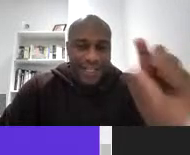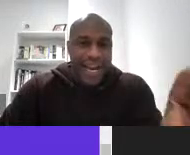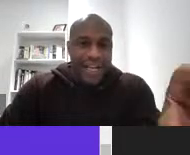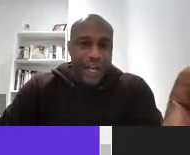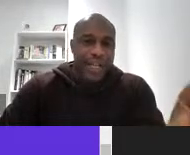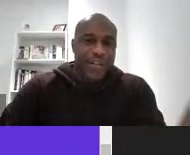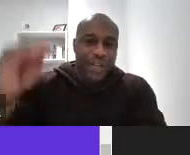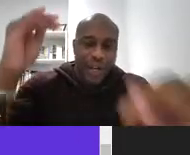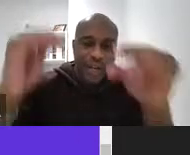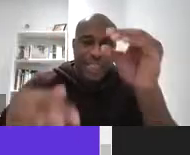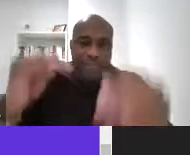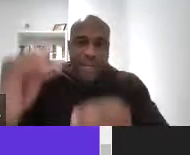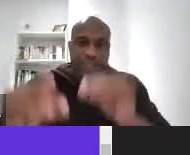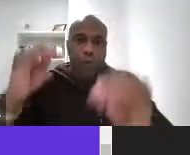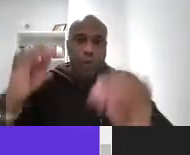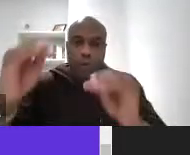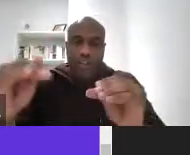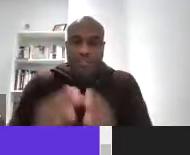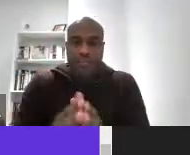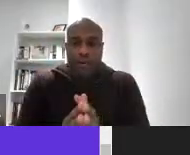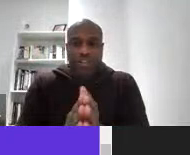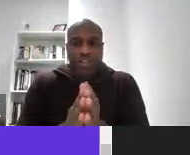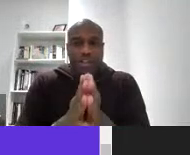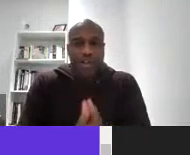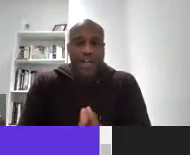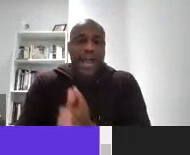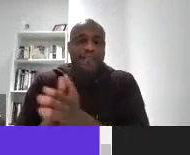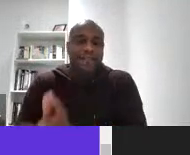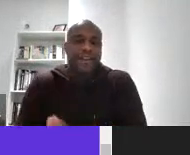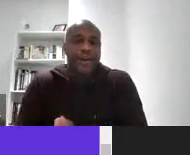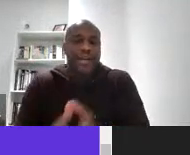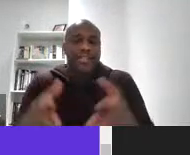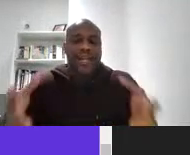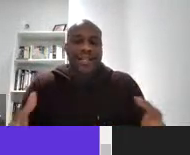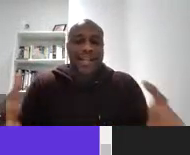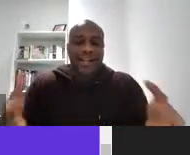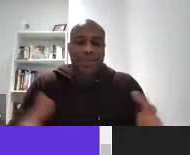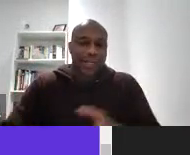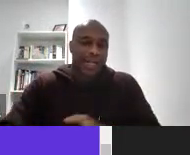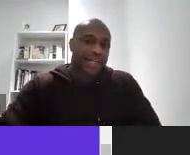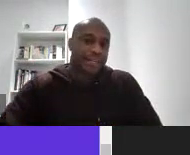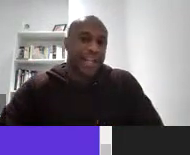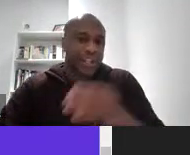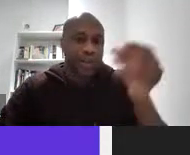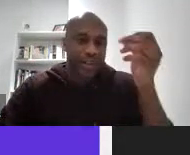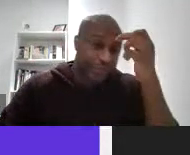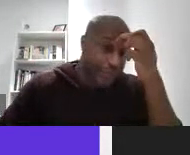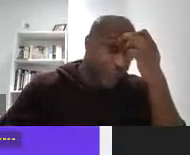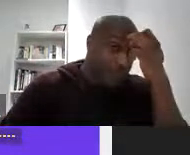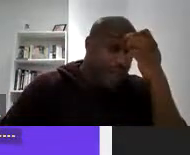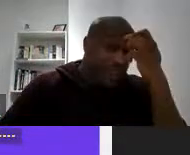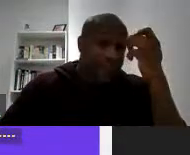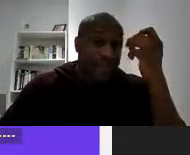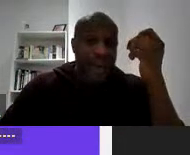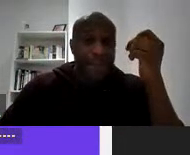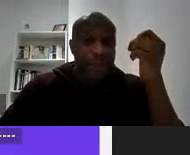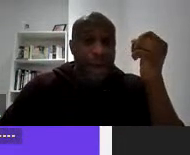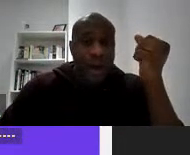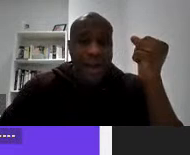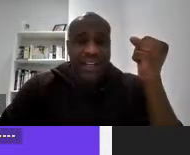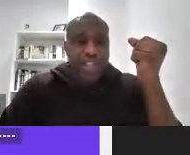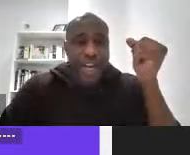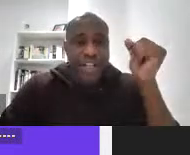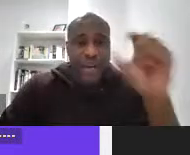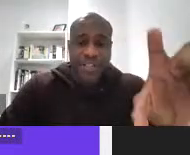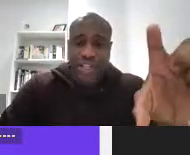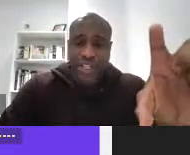a container, and you can customize all of these blocks to look and feel exactly as you want your landing page to look and feel. So for example,